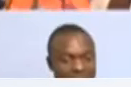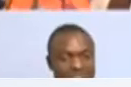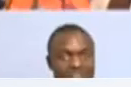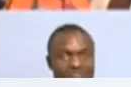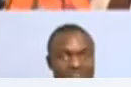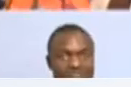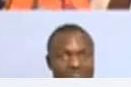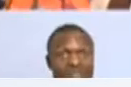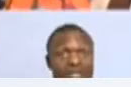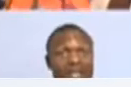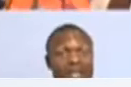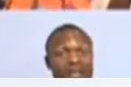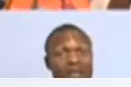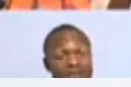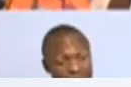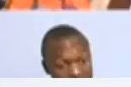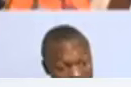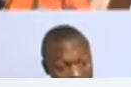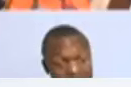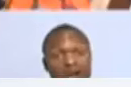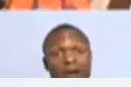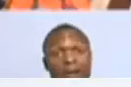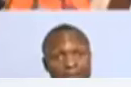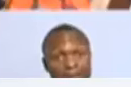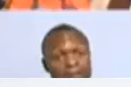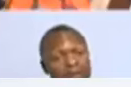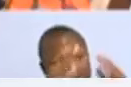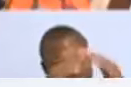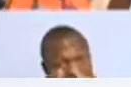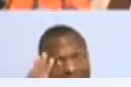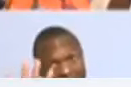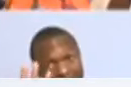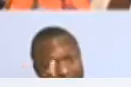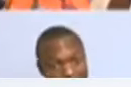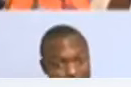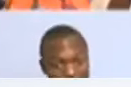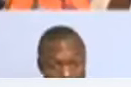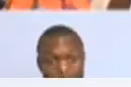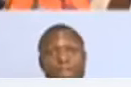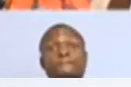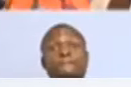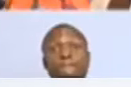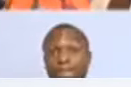Work out the numbers. Even in average households, you have five people. Multiply that by